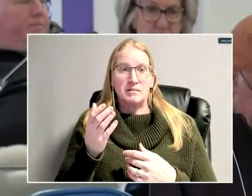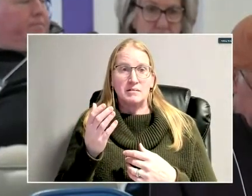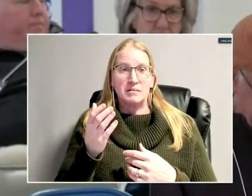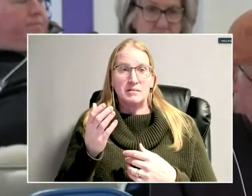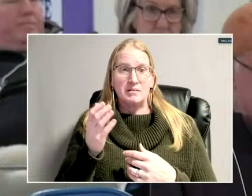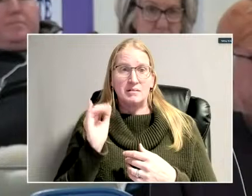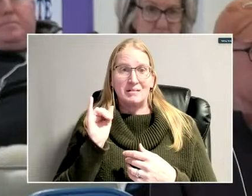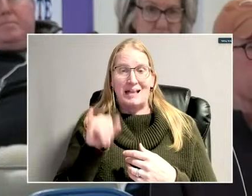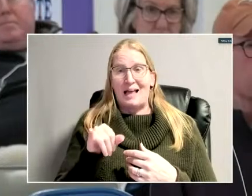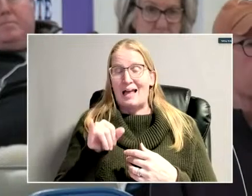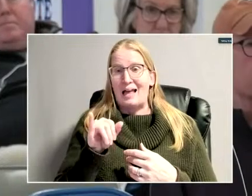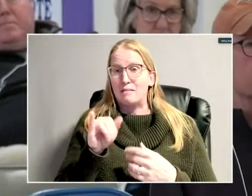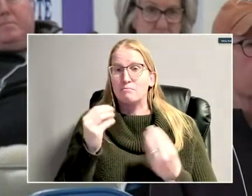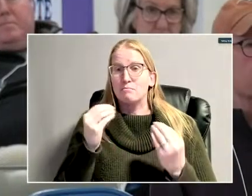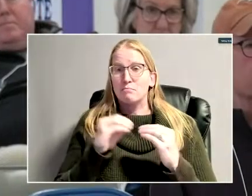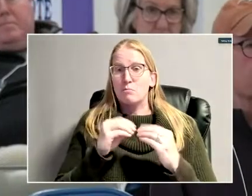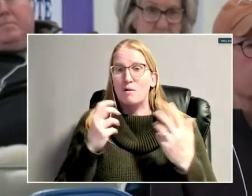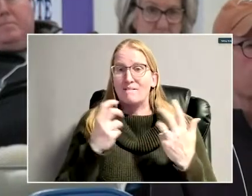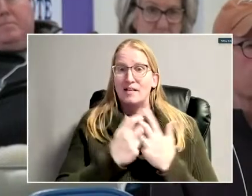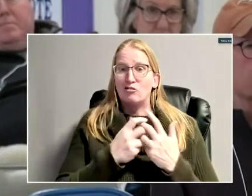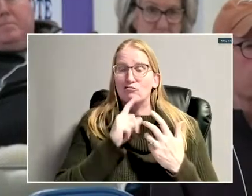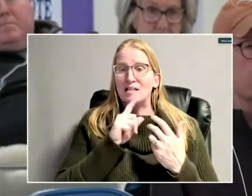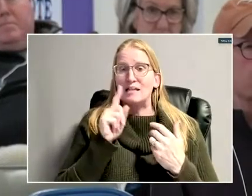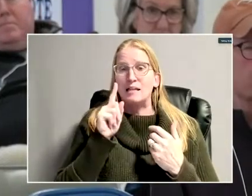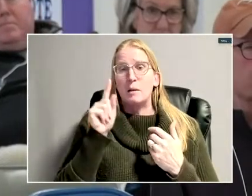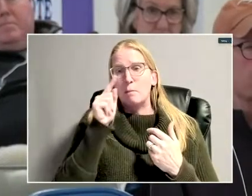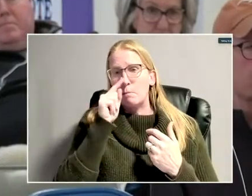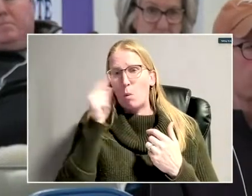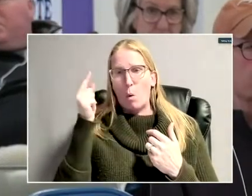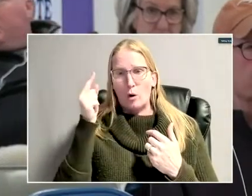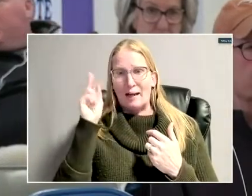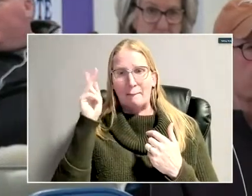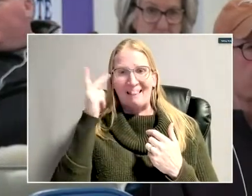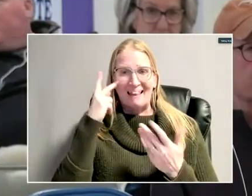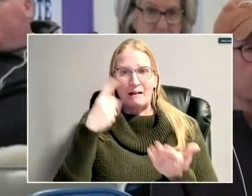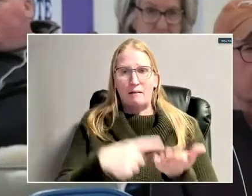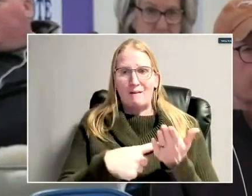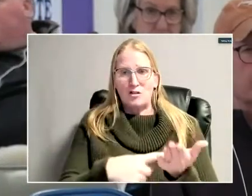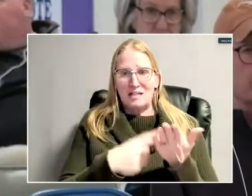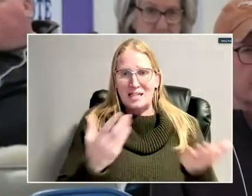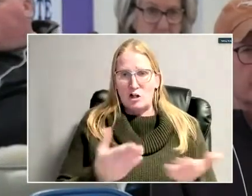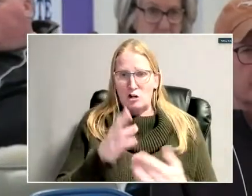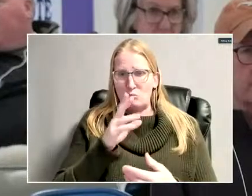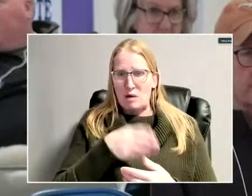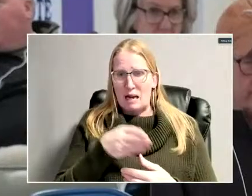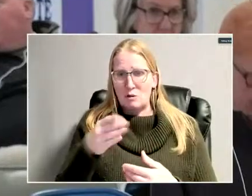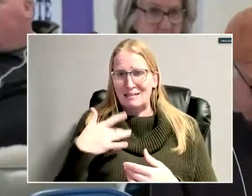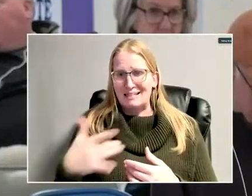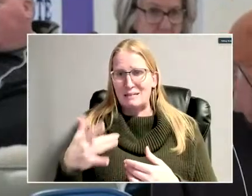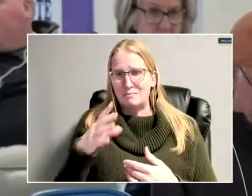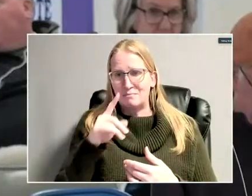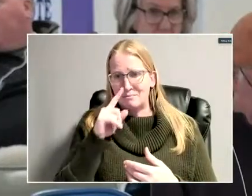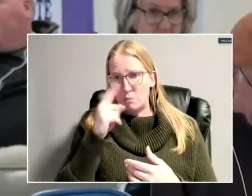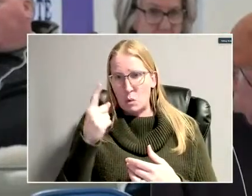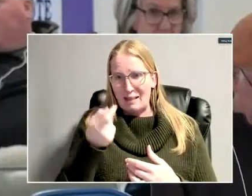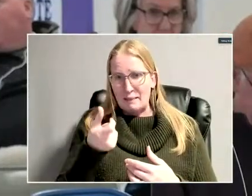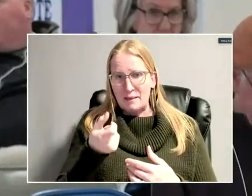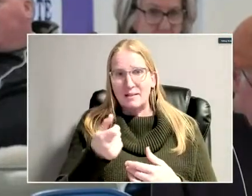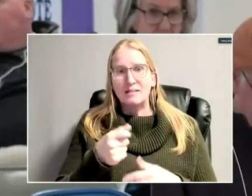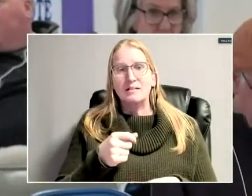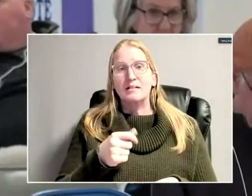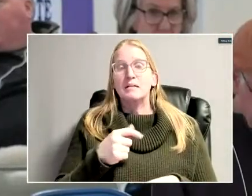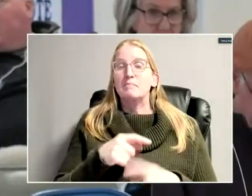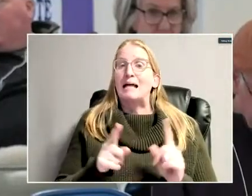nature of political discourse in Brattleboro which um I so I I am speaking in support